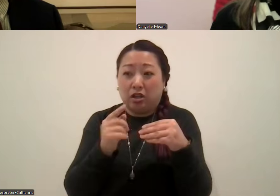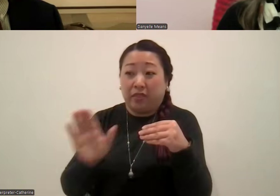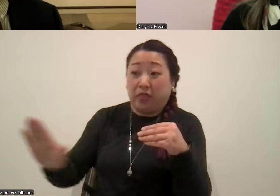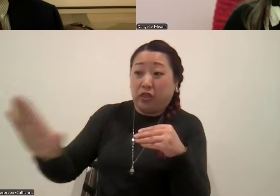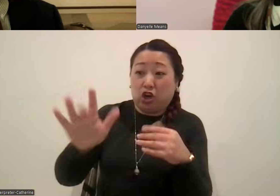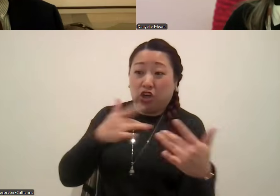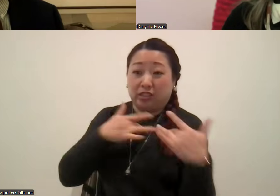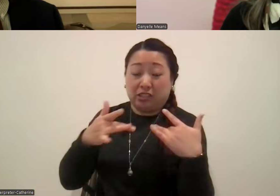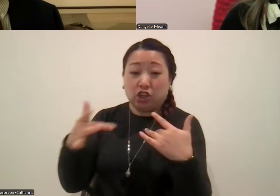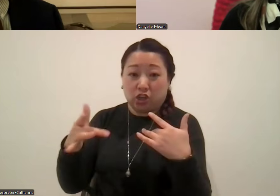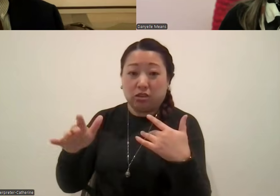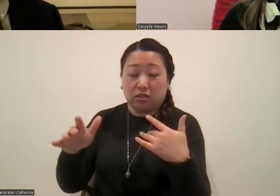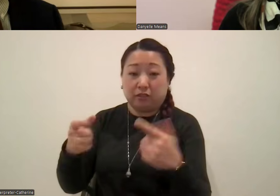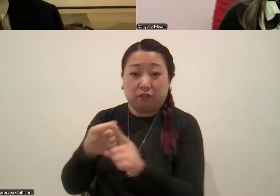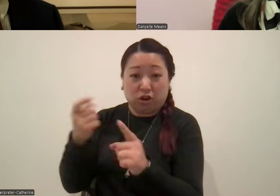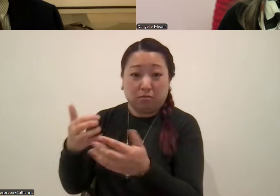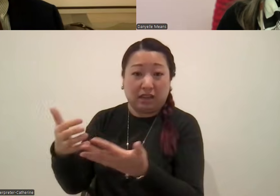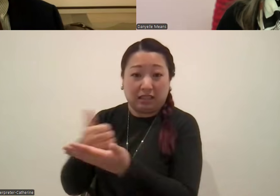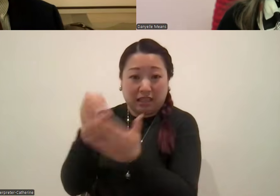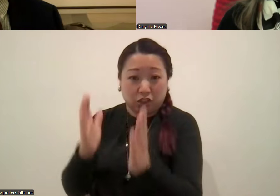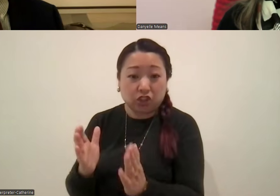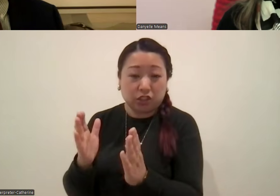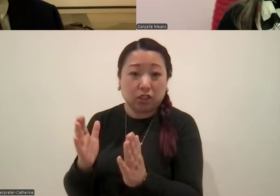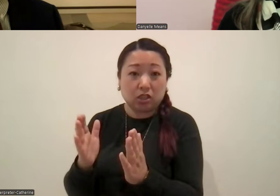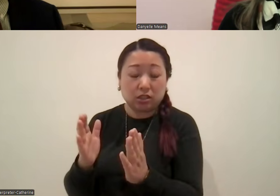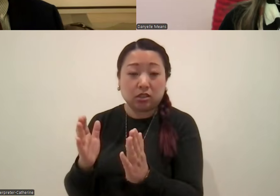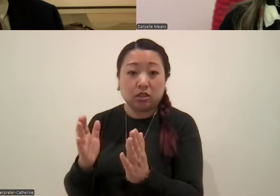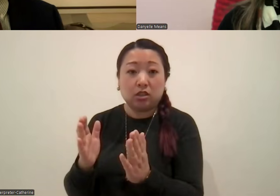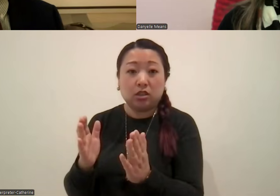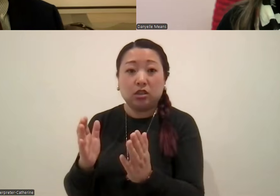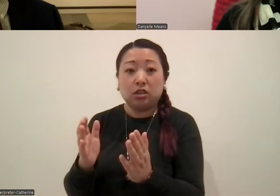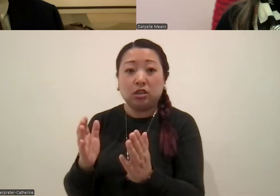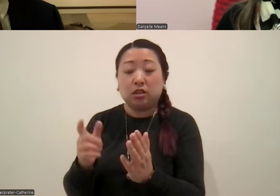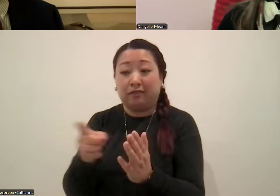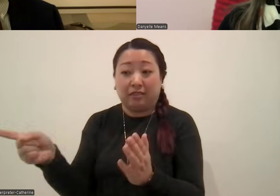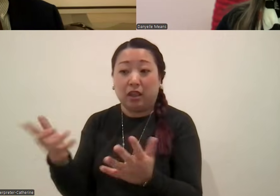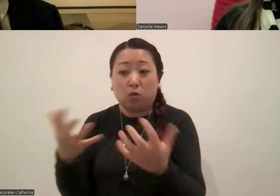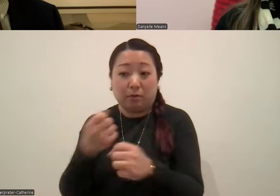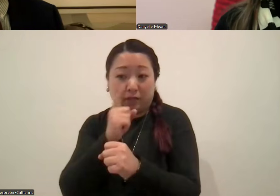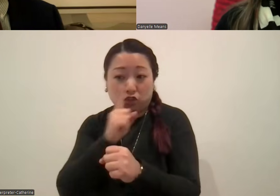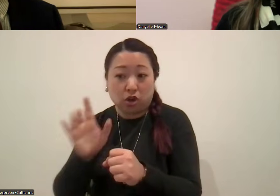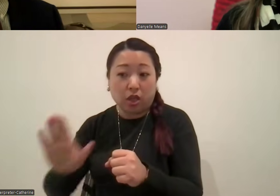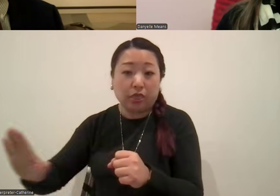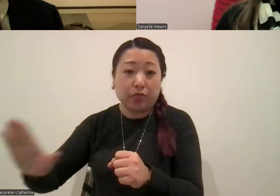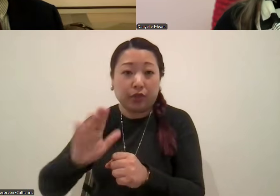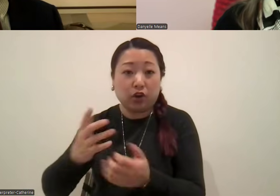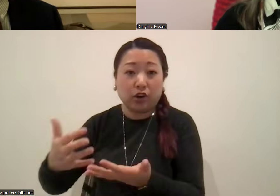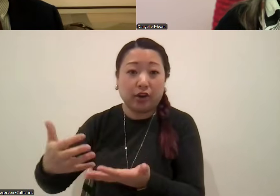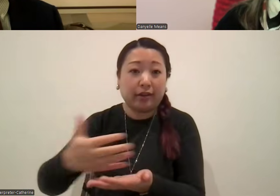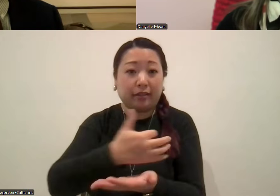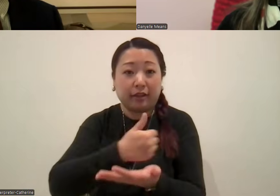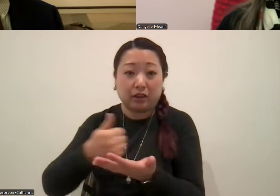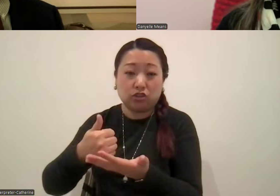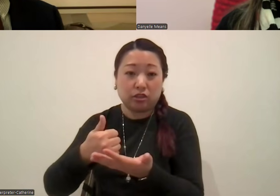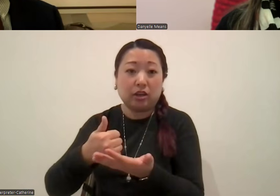from collectors about wanting to make sure that their collections